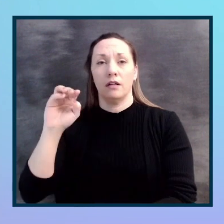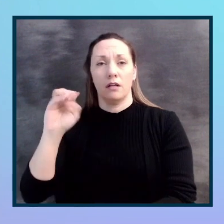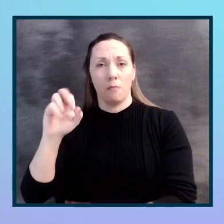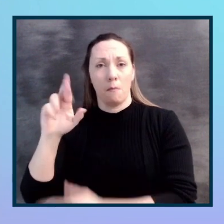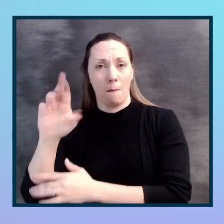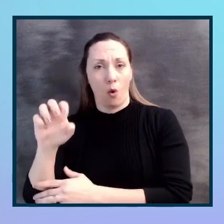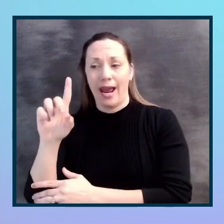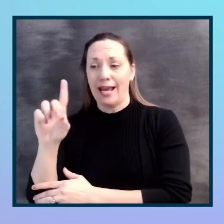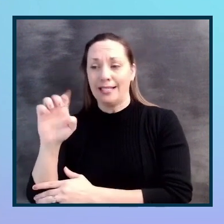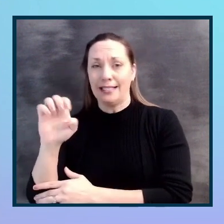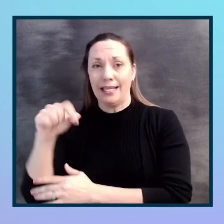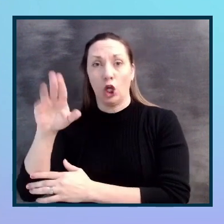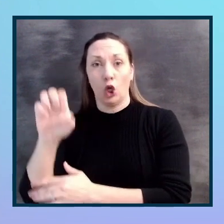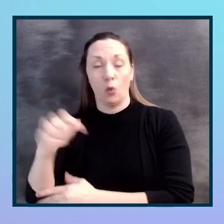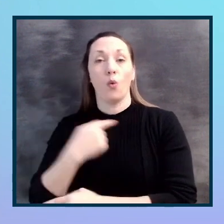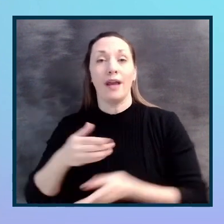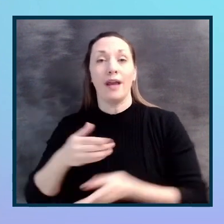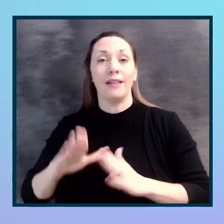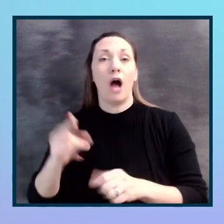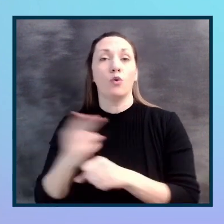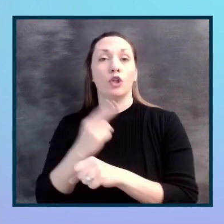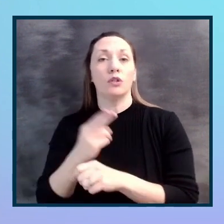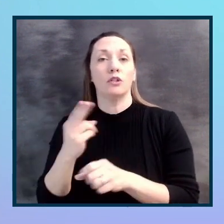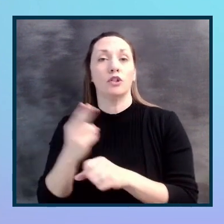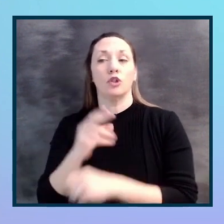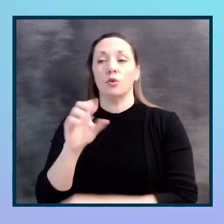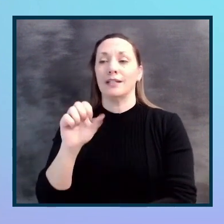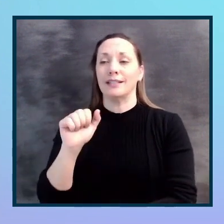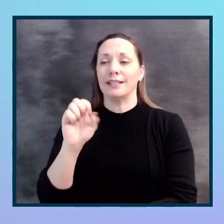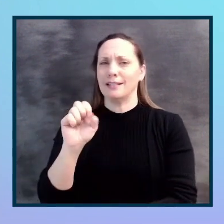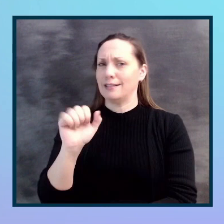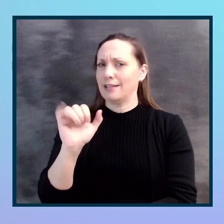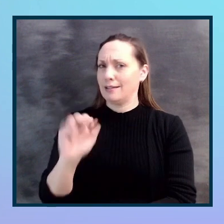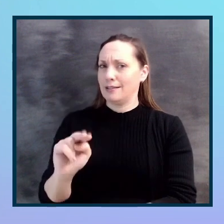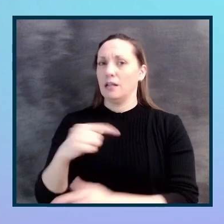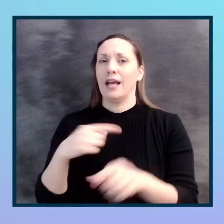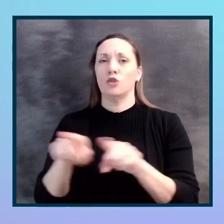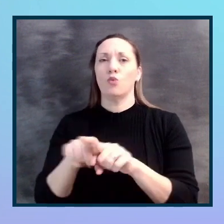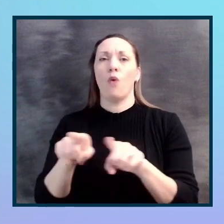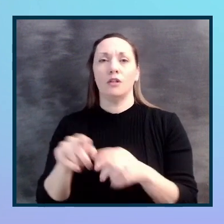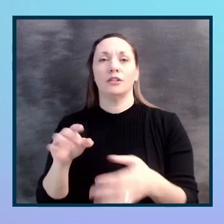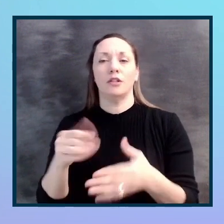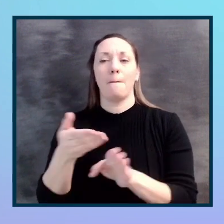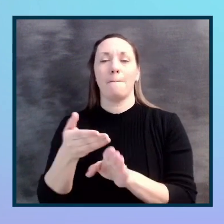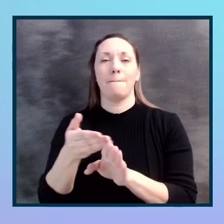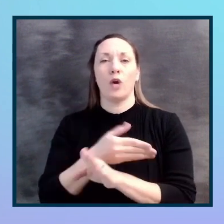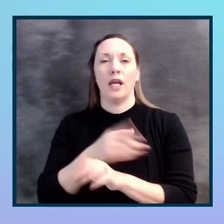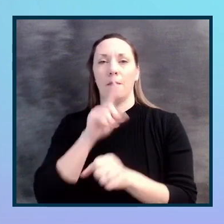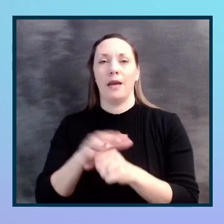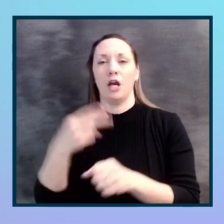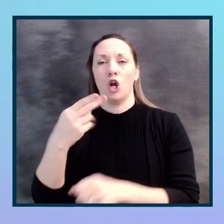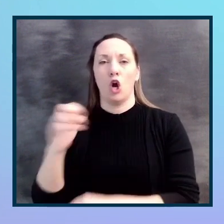We allow users to use the new SaaS instance, as well as enable the pre-commit hook, as well as